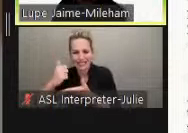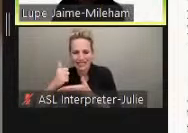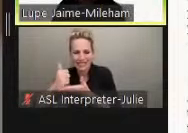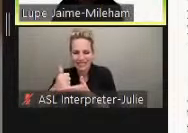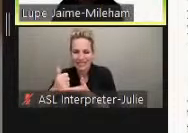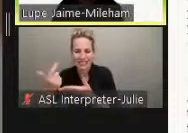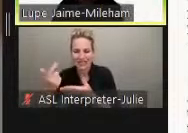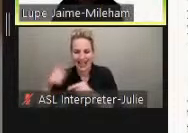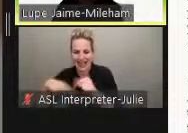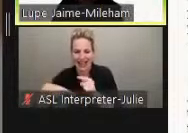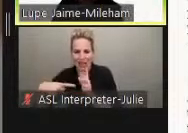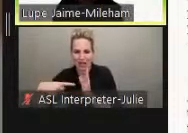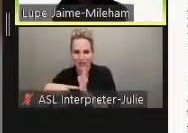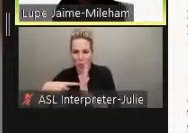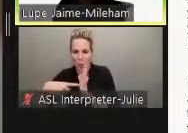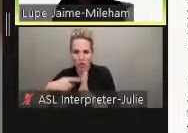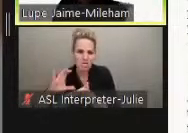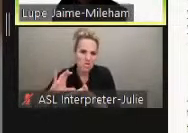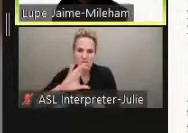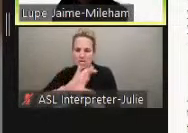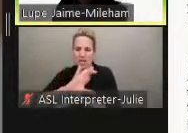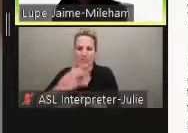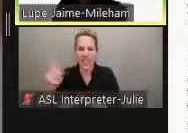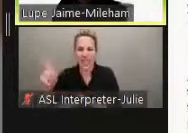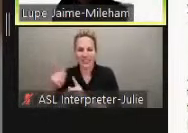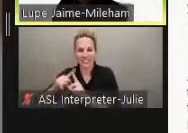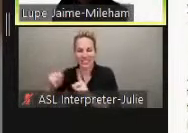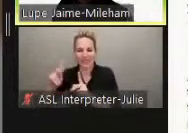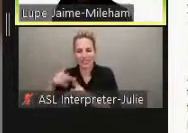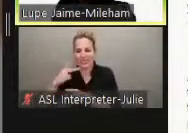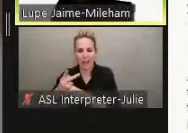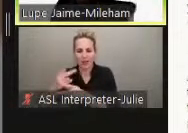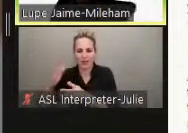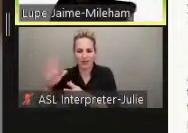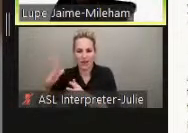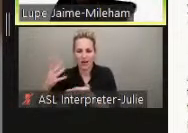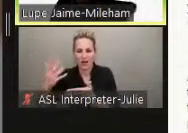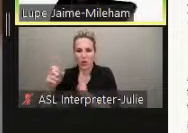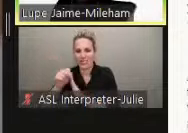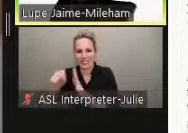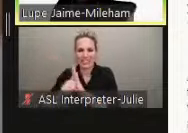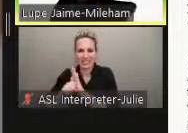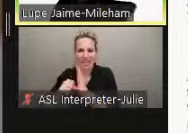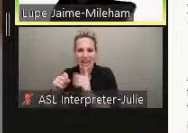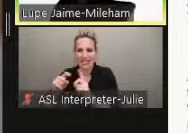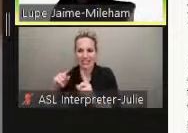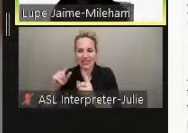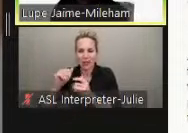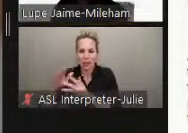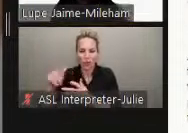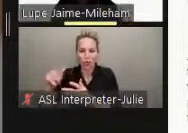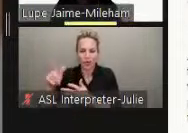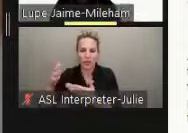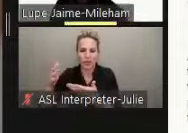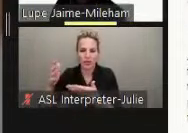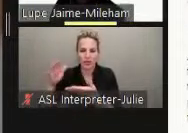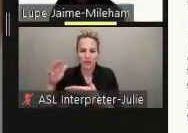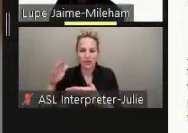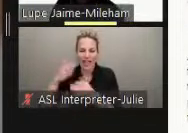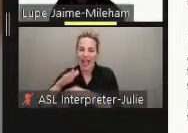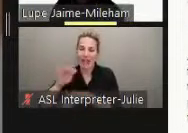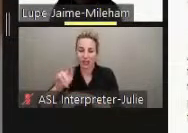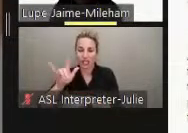may not, that has a different type of approach, or the state has a different type of approach after July